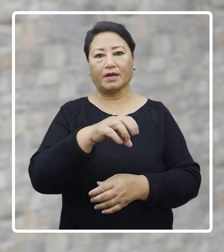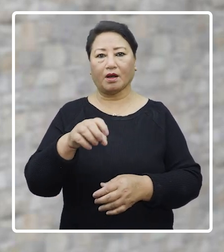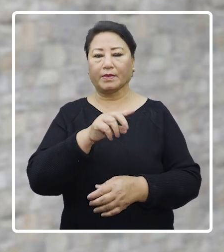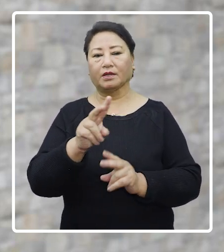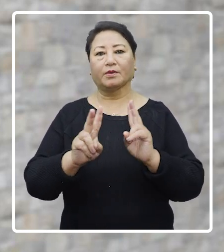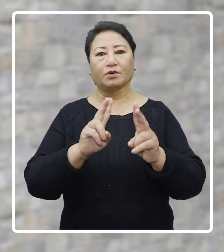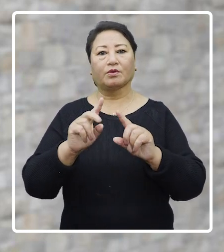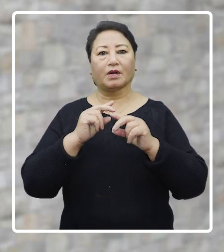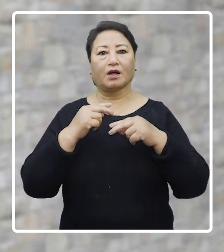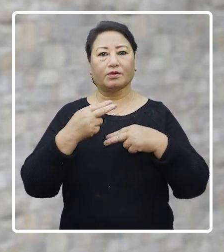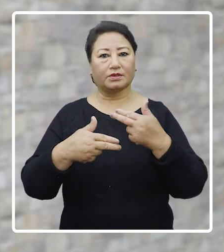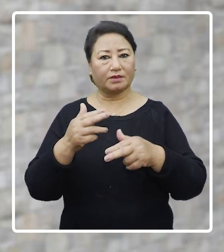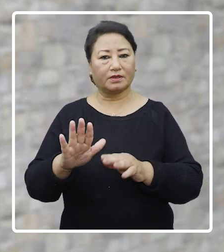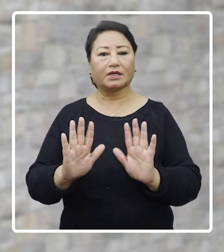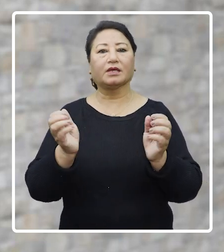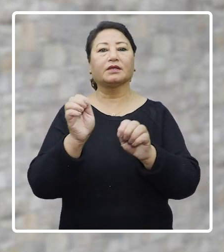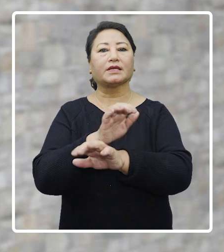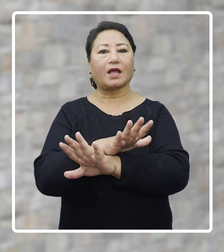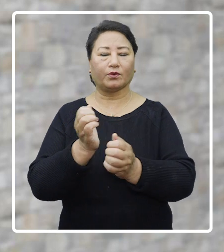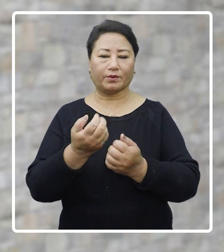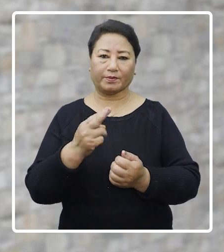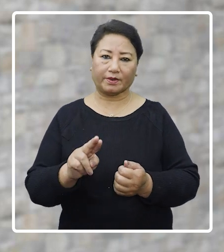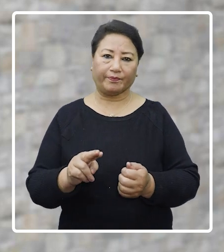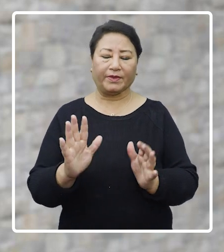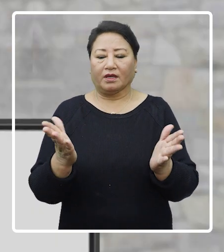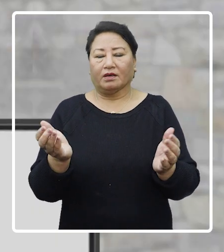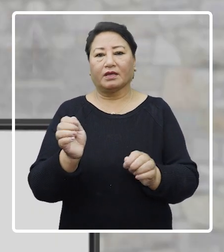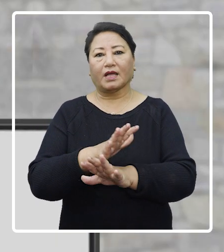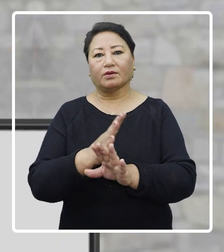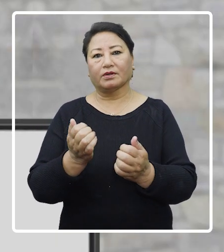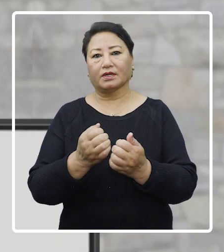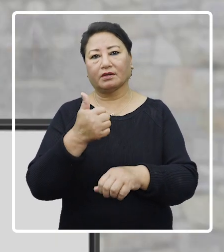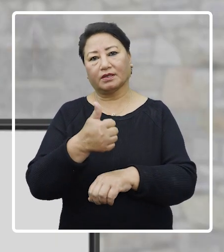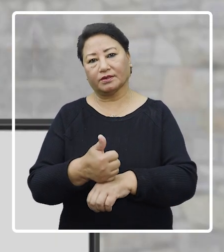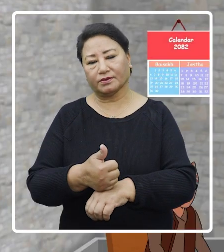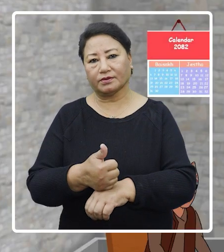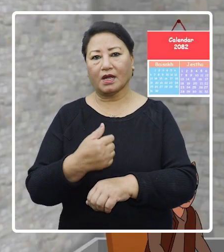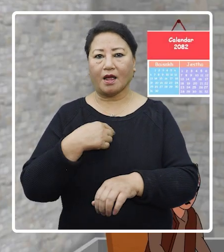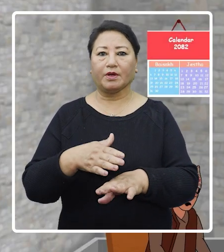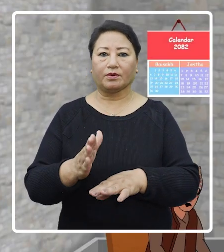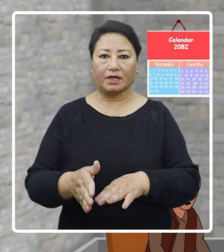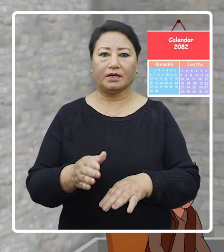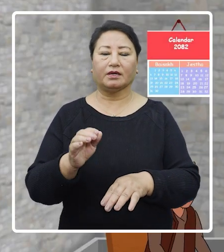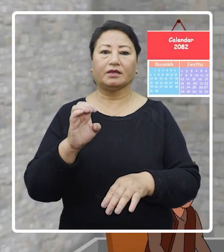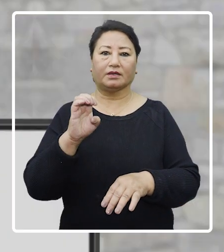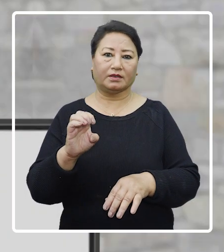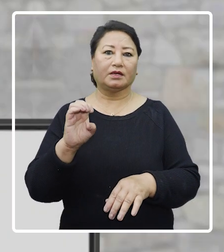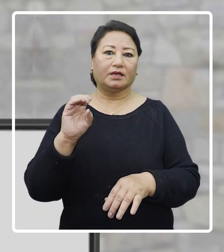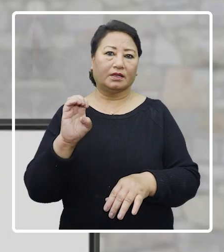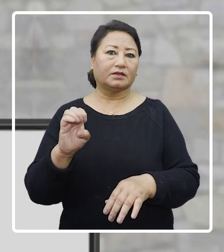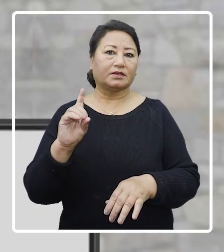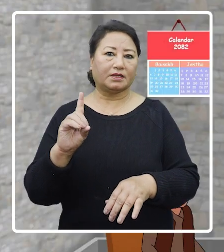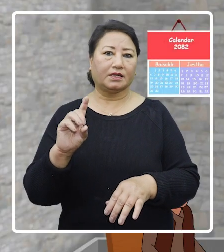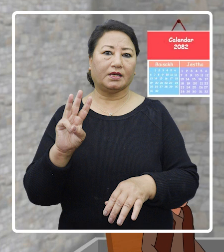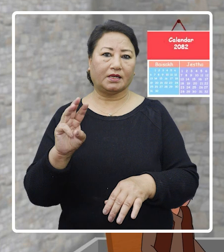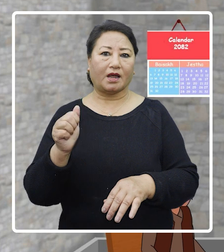learn from you. How has it been possible in your municipality? Please tell about it. Just to let you know, we've worked in line with the CEDAW. I guess